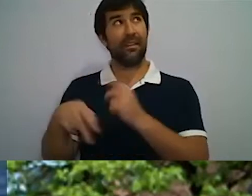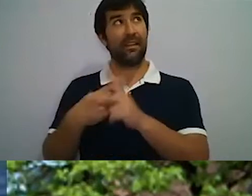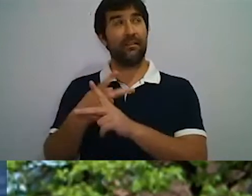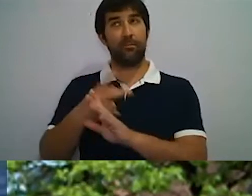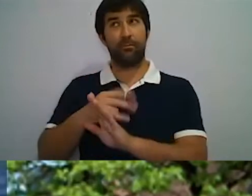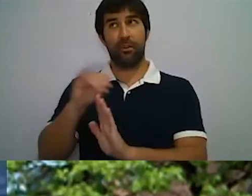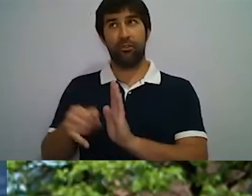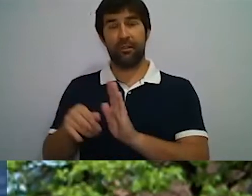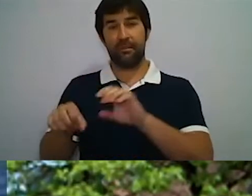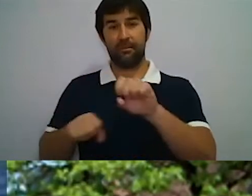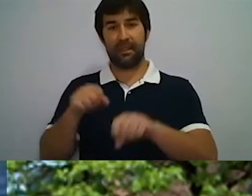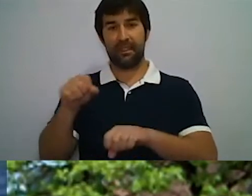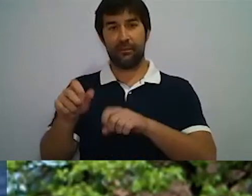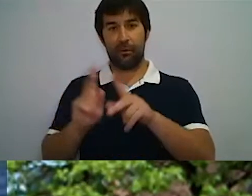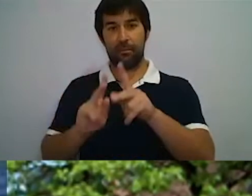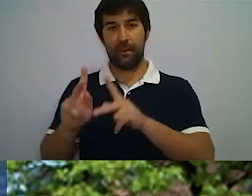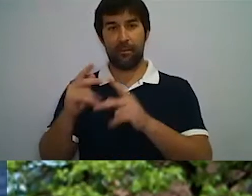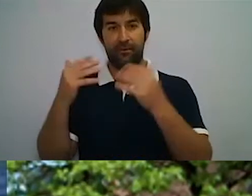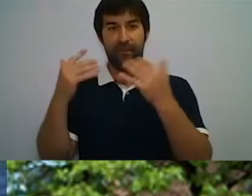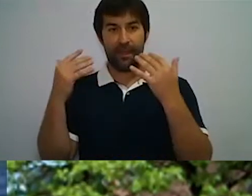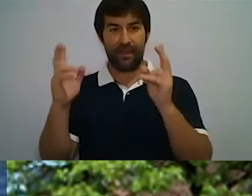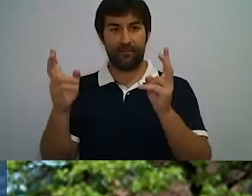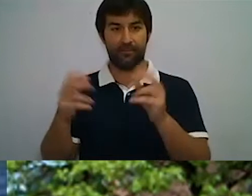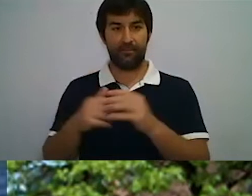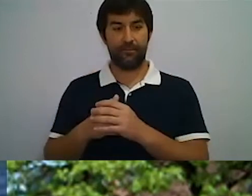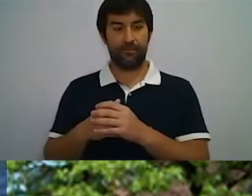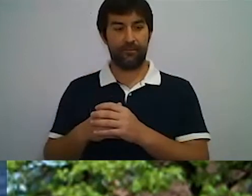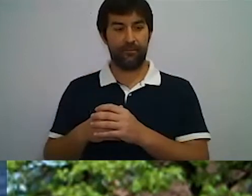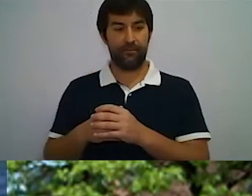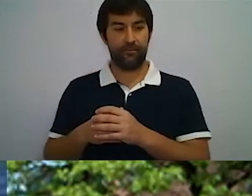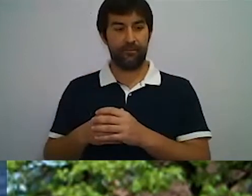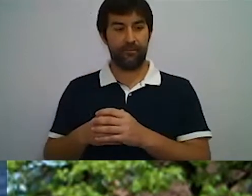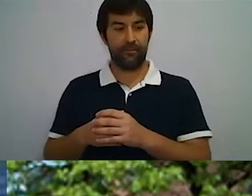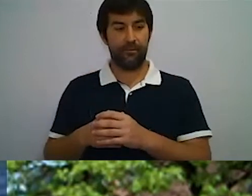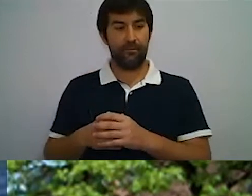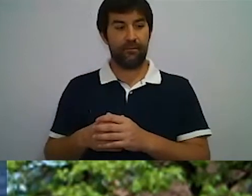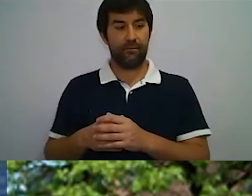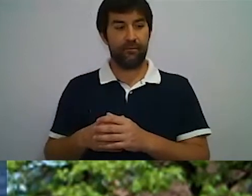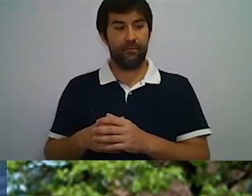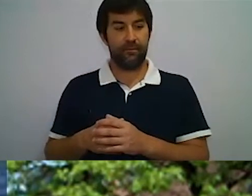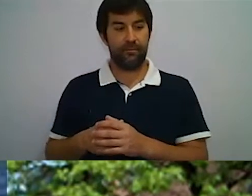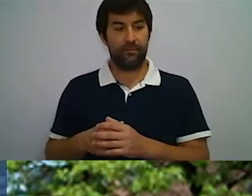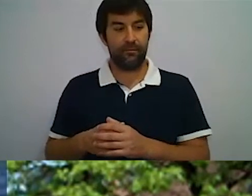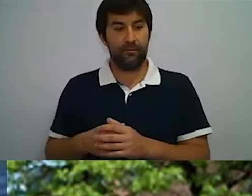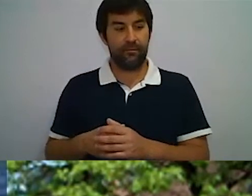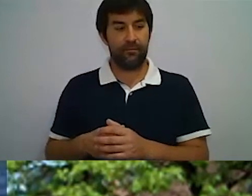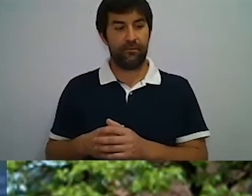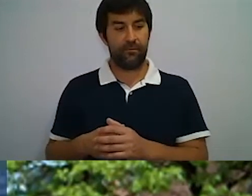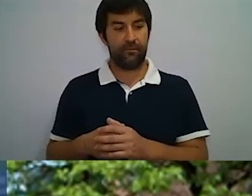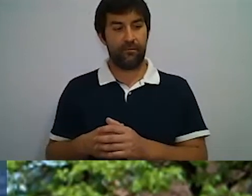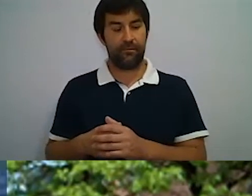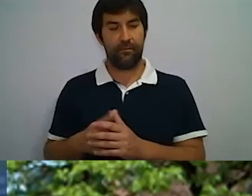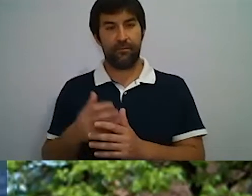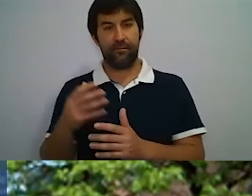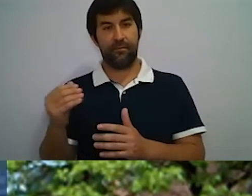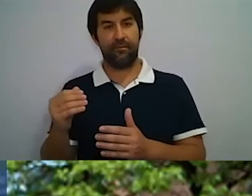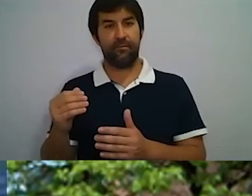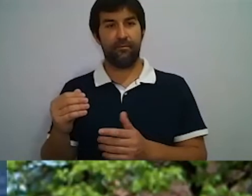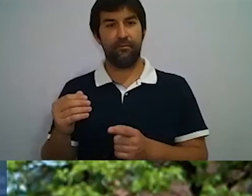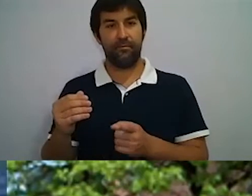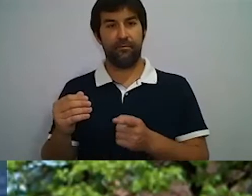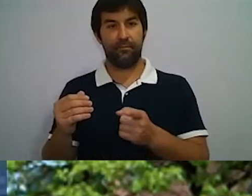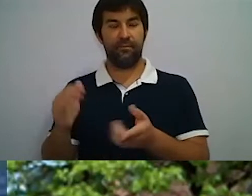prioritized first based on stakeholder input, although I will point out that some of our neighborhoods are